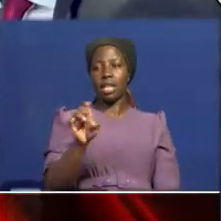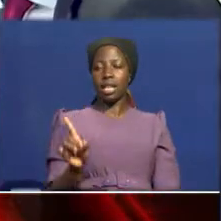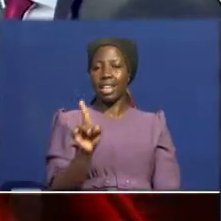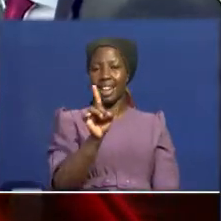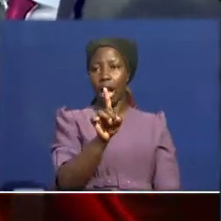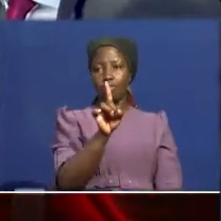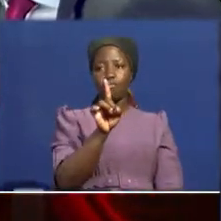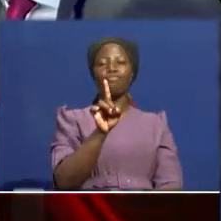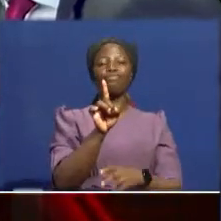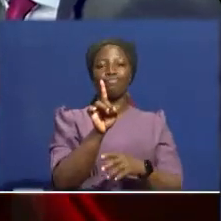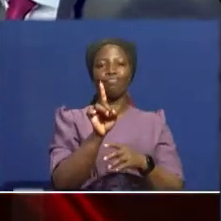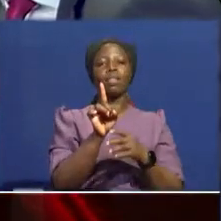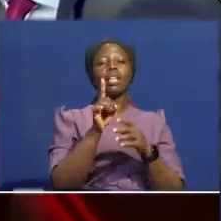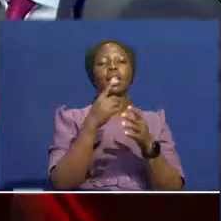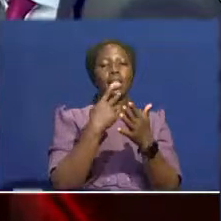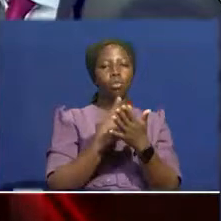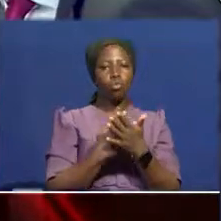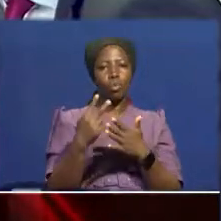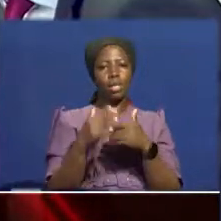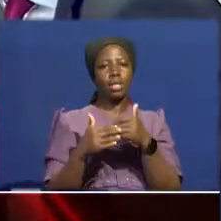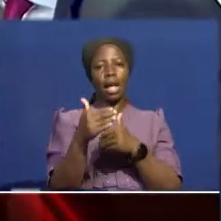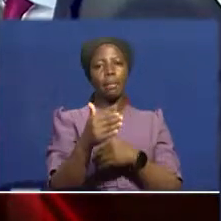2 weeks' time.